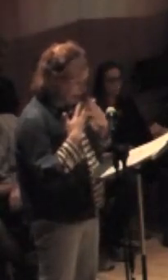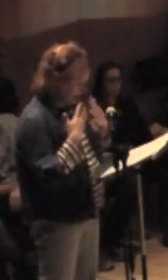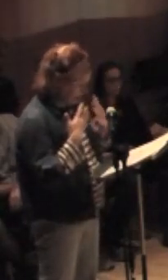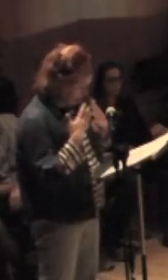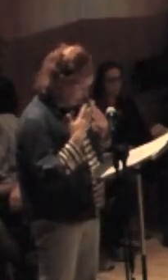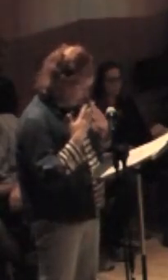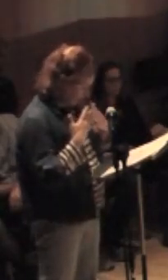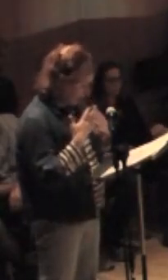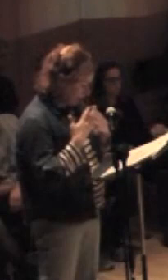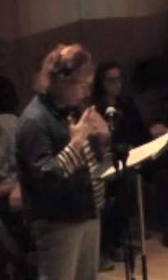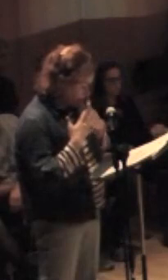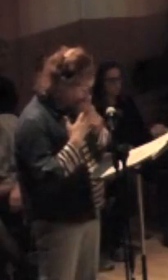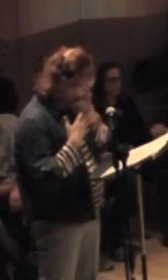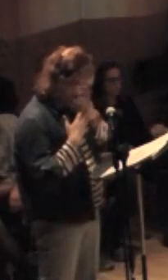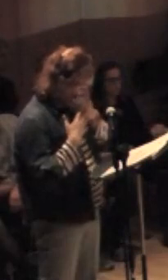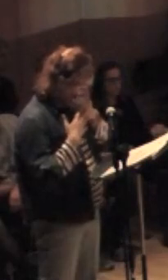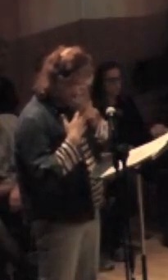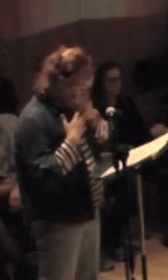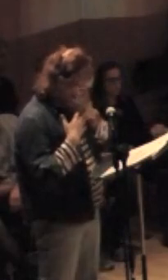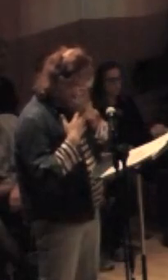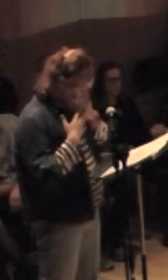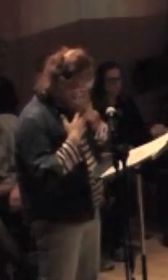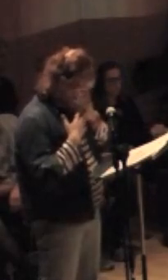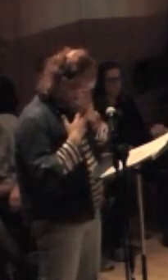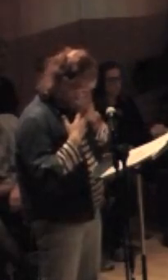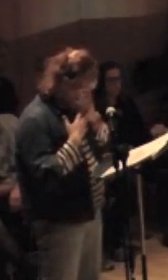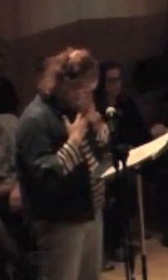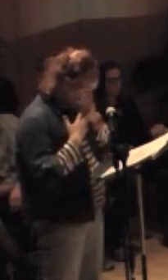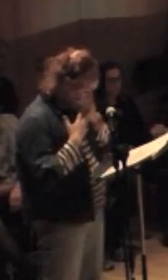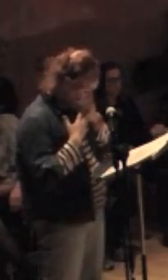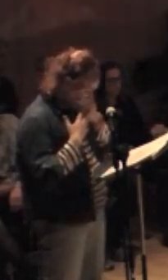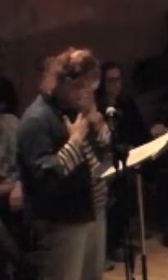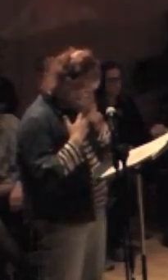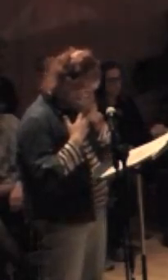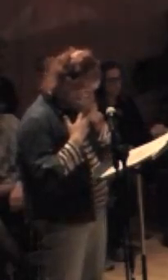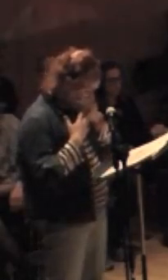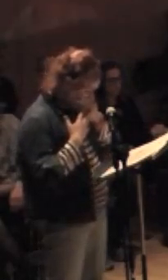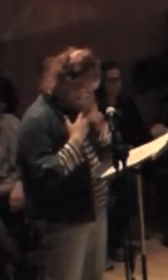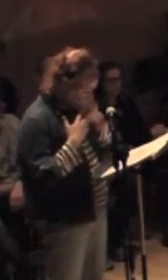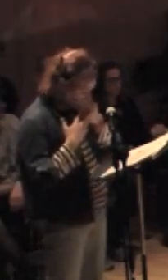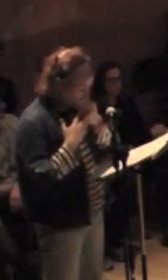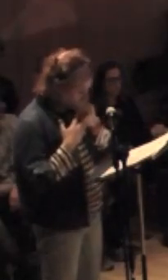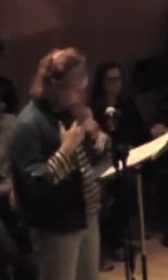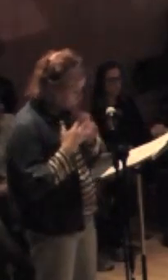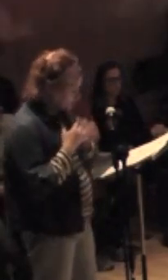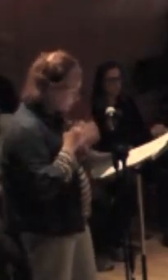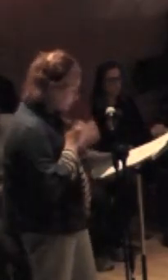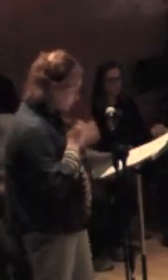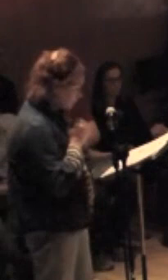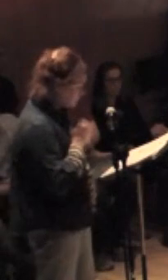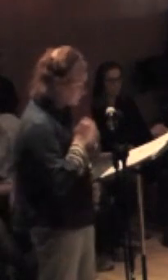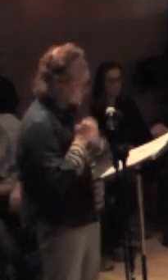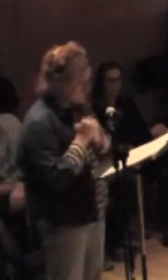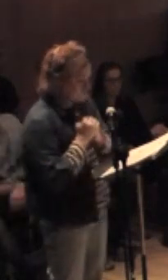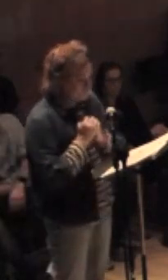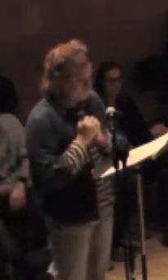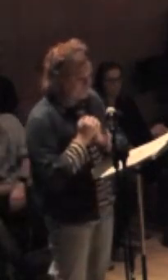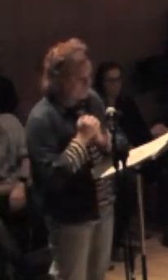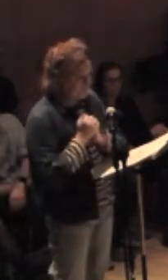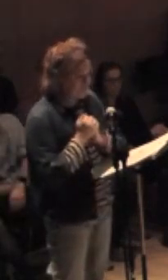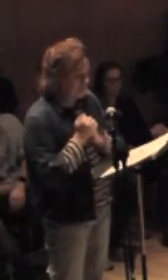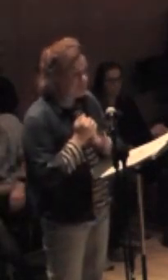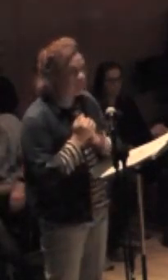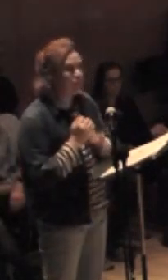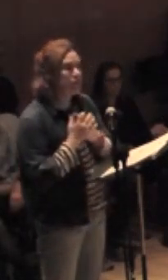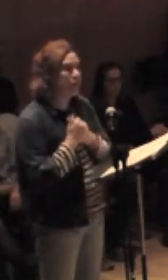no it's not all that long till you'll have the baby right right that's what you were going to say how long is it a